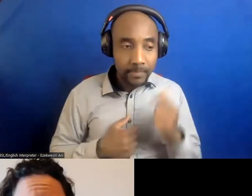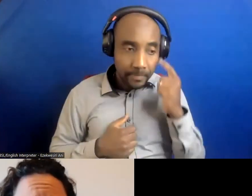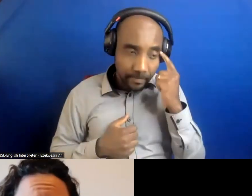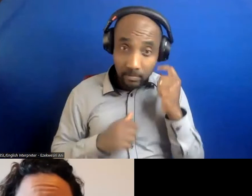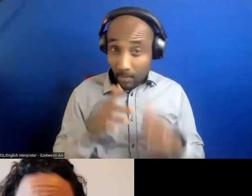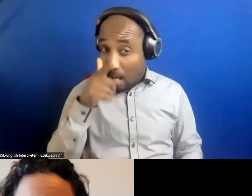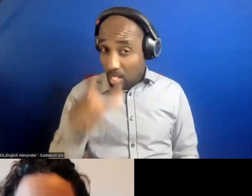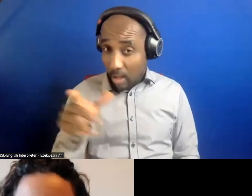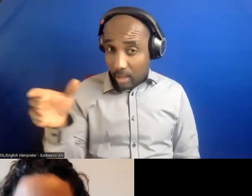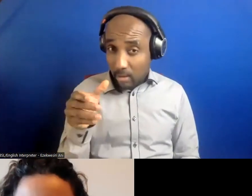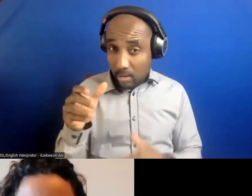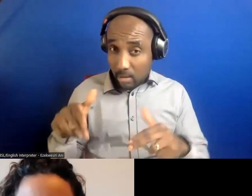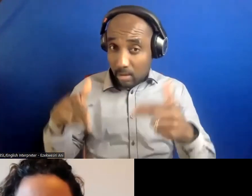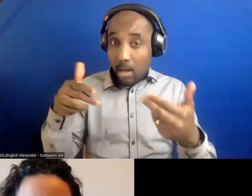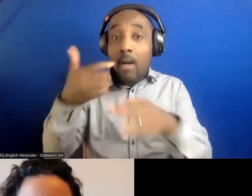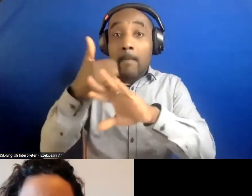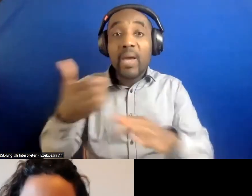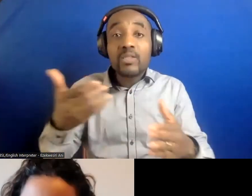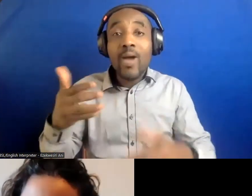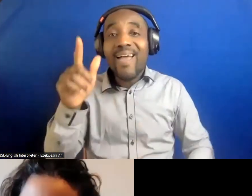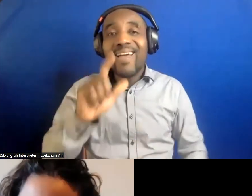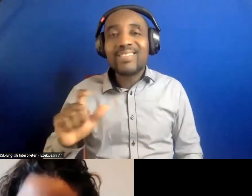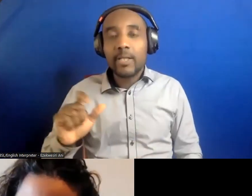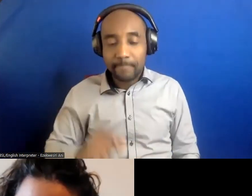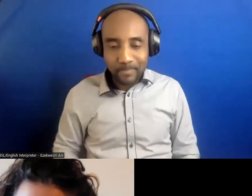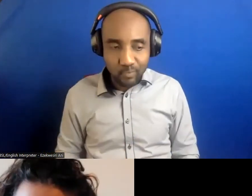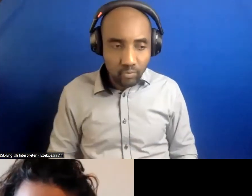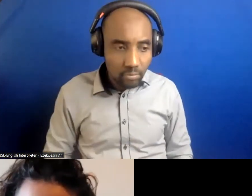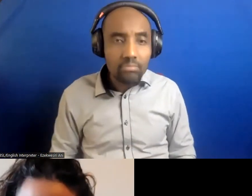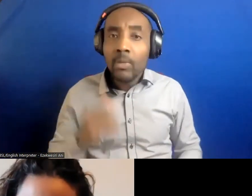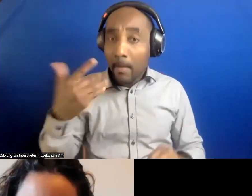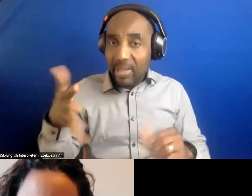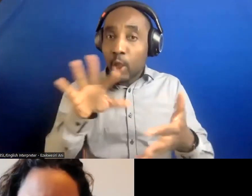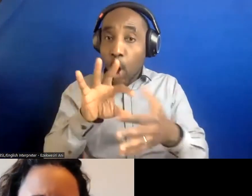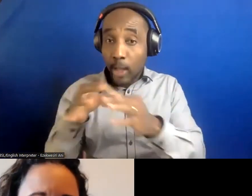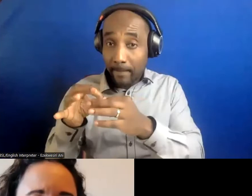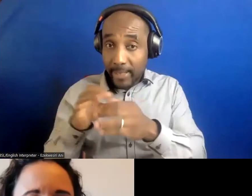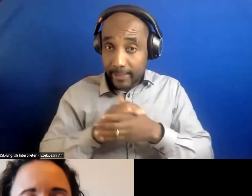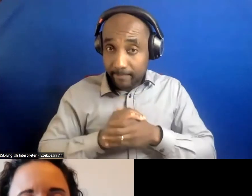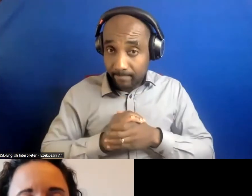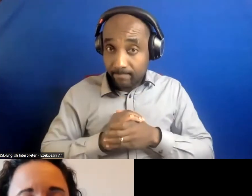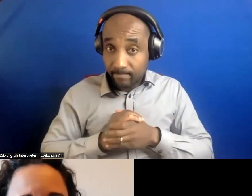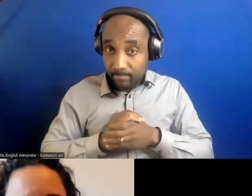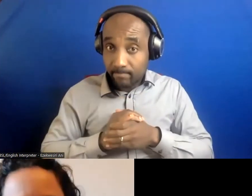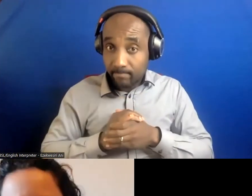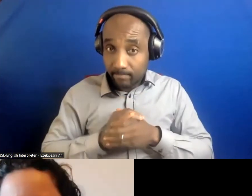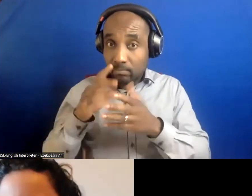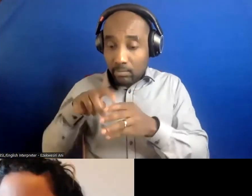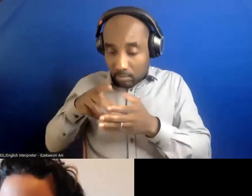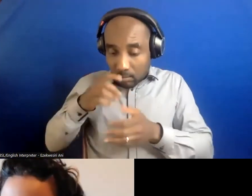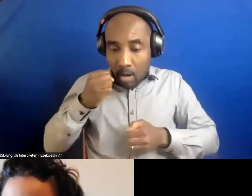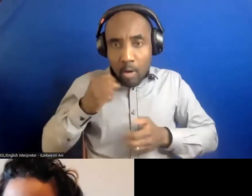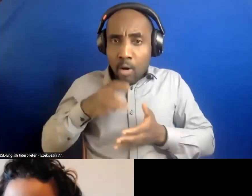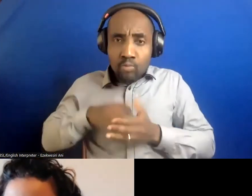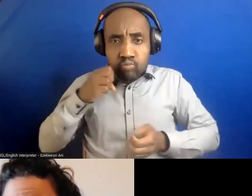to have Fiona. She's based in Italy, and she is an Olympian, and she is a track and field long jumper,